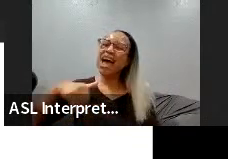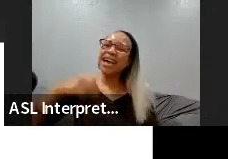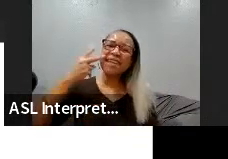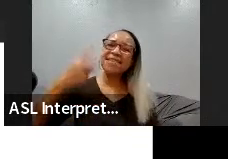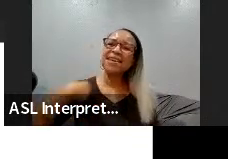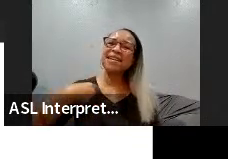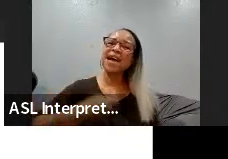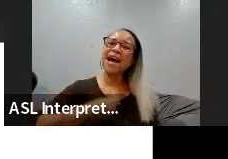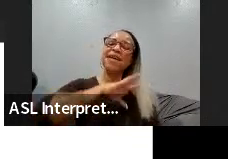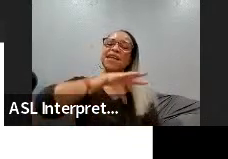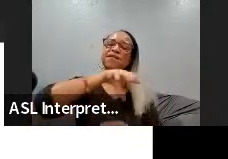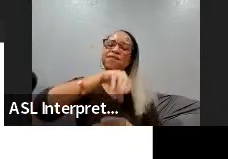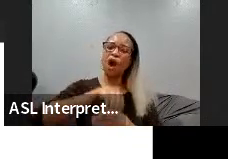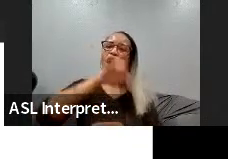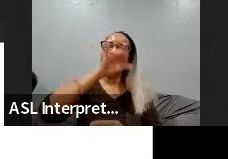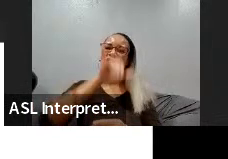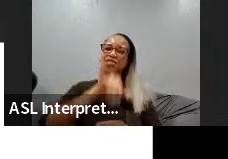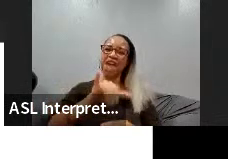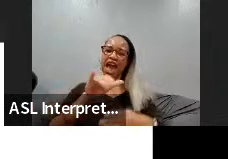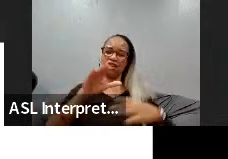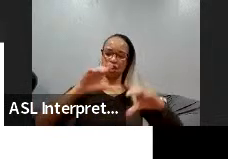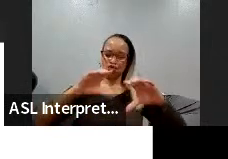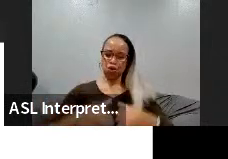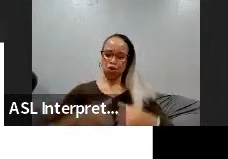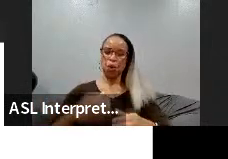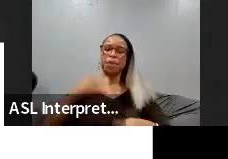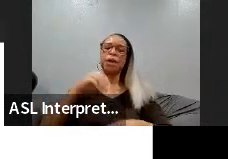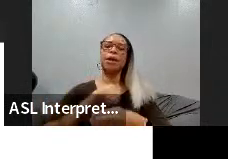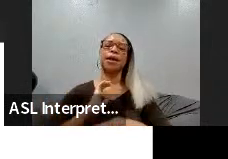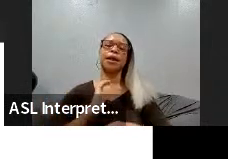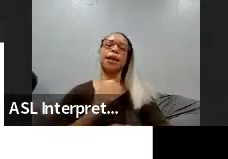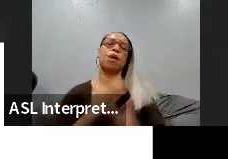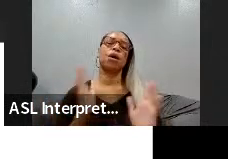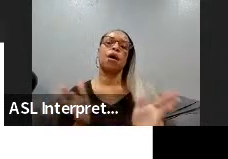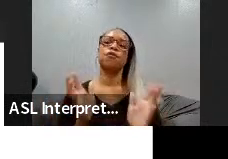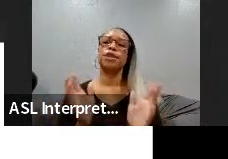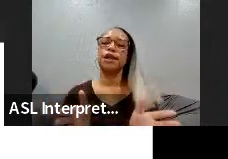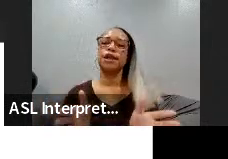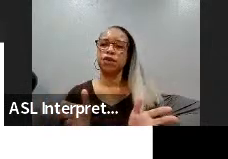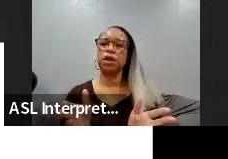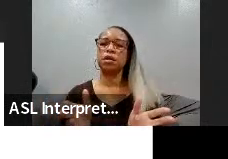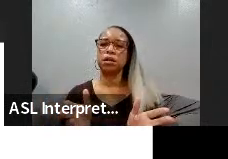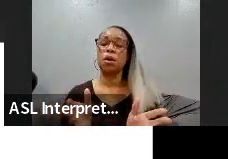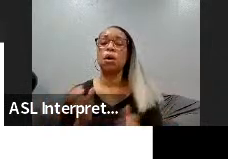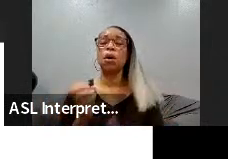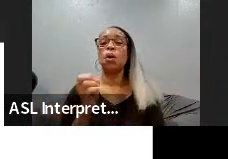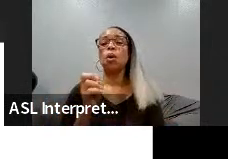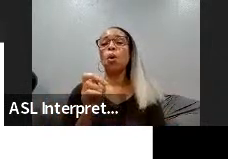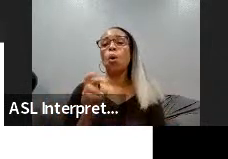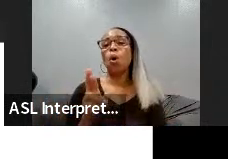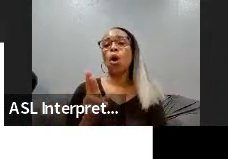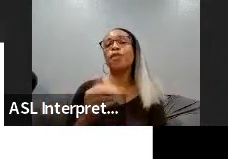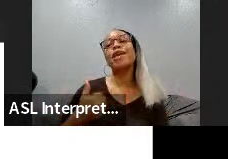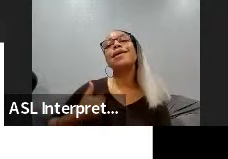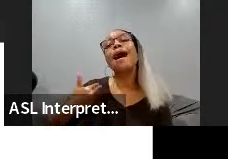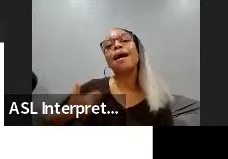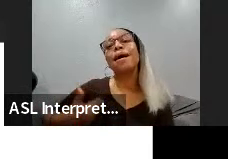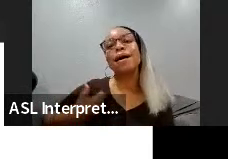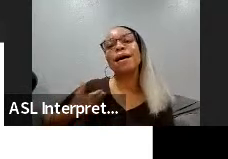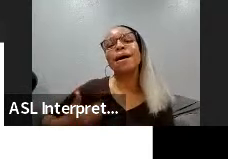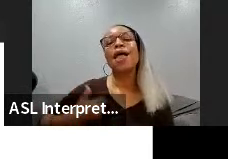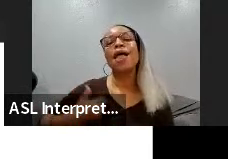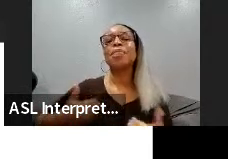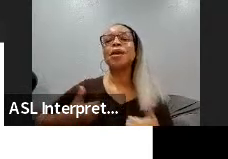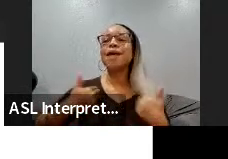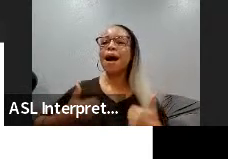our conversations. Nor have we really done the, adolescents. And I feel